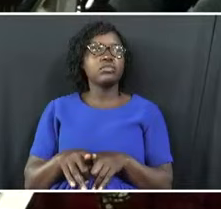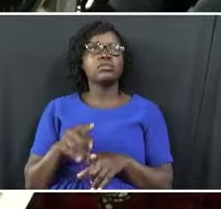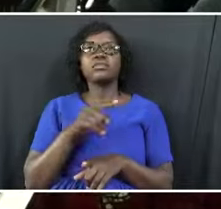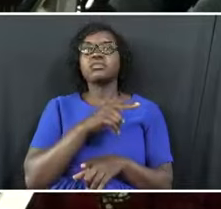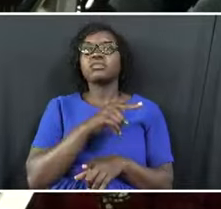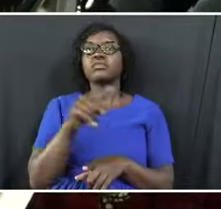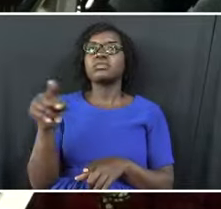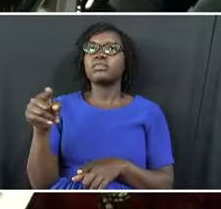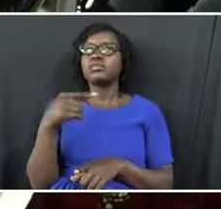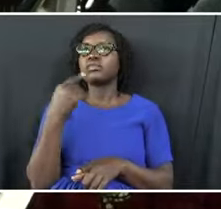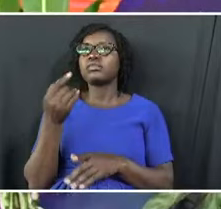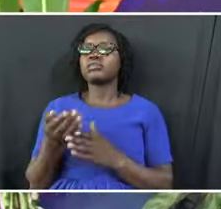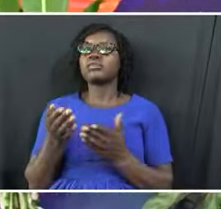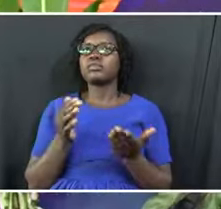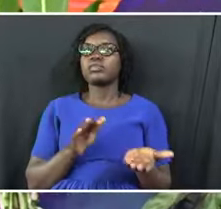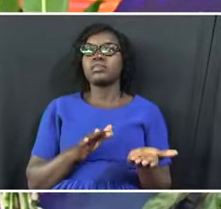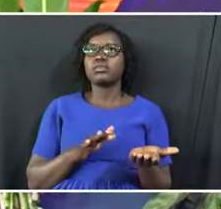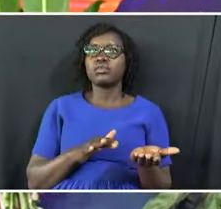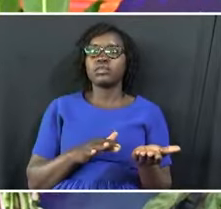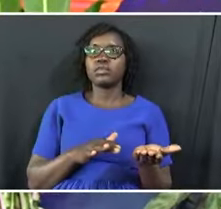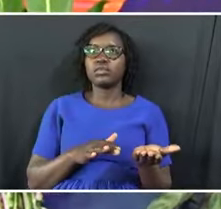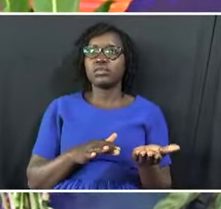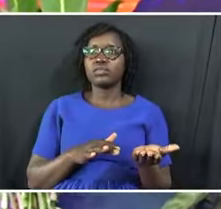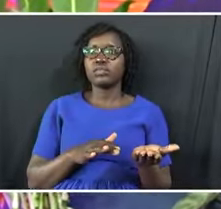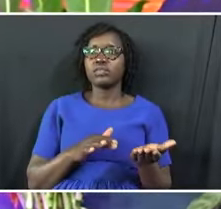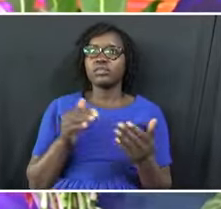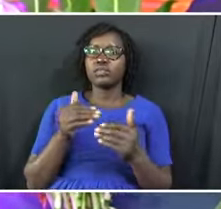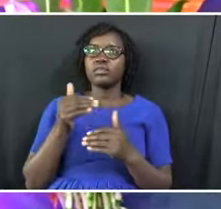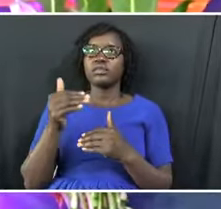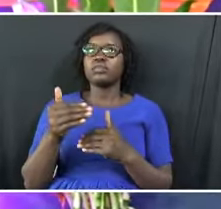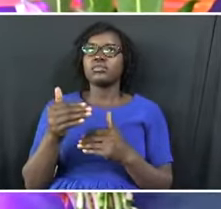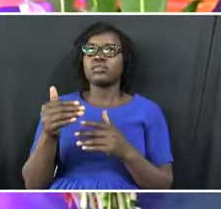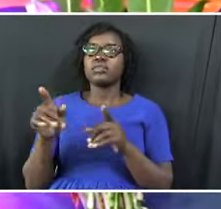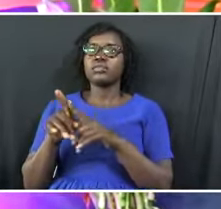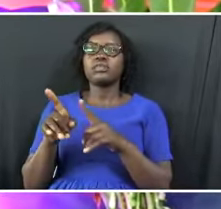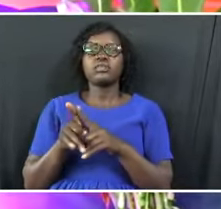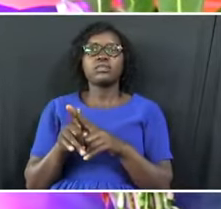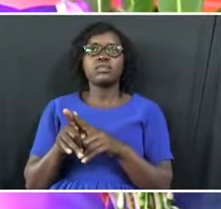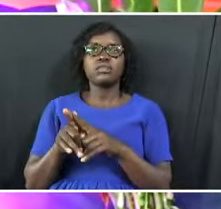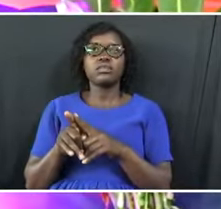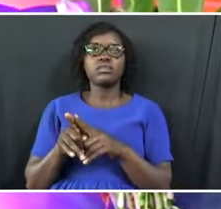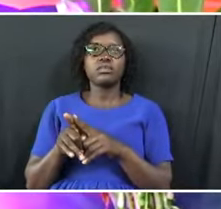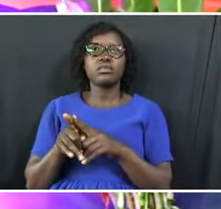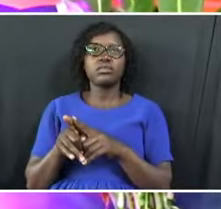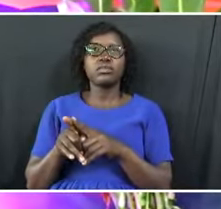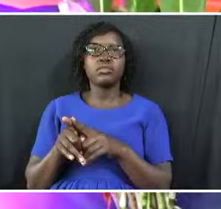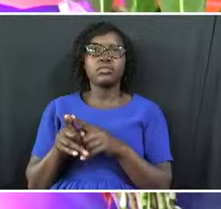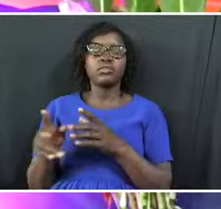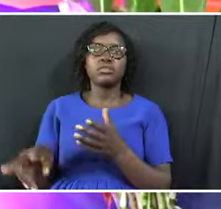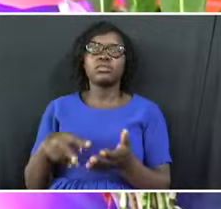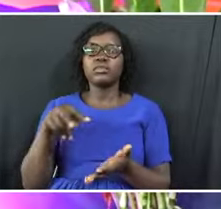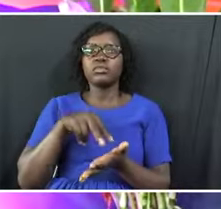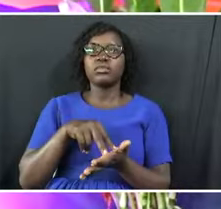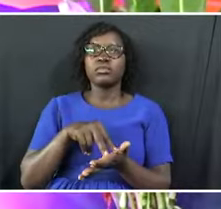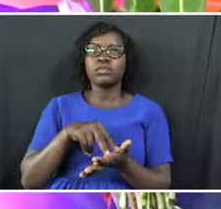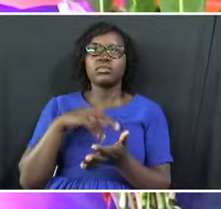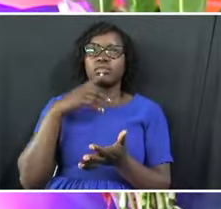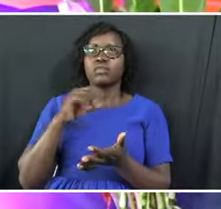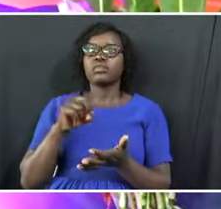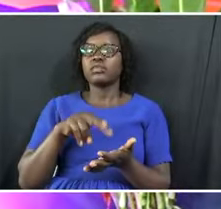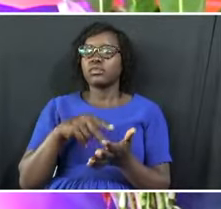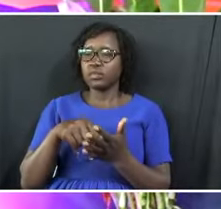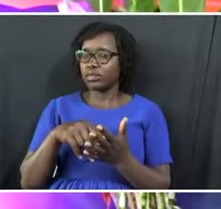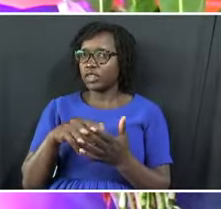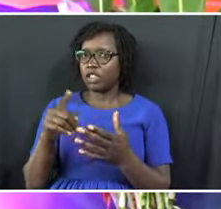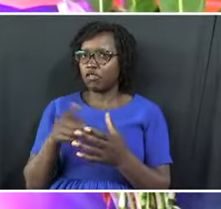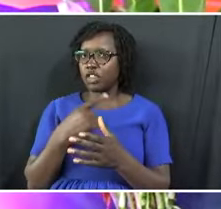who were to die after him also were supposed to do what? To resurrect. So meaning